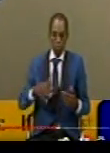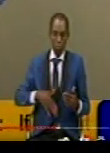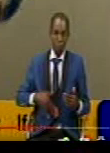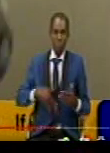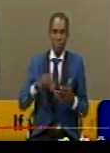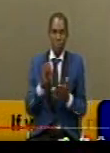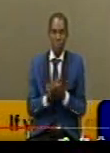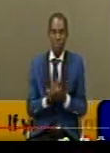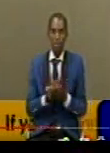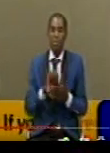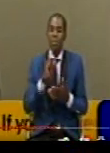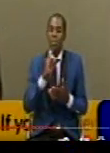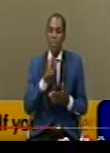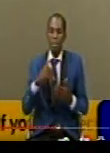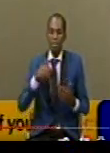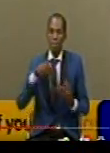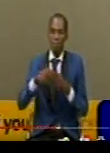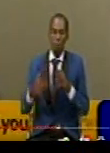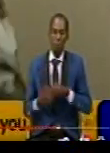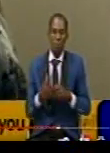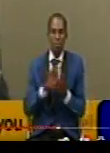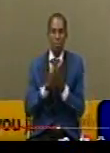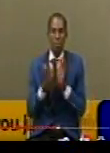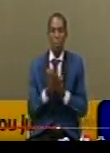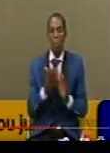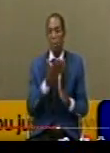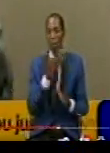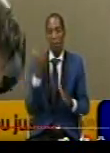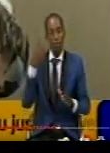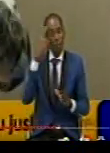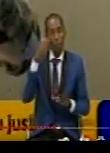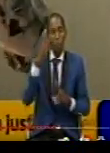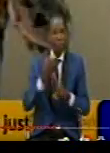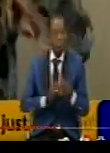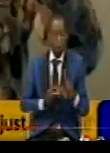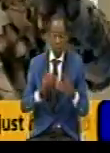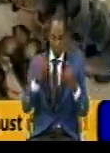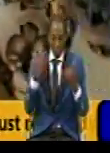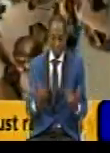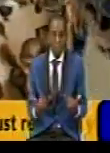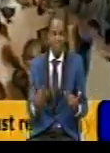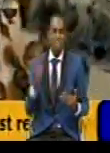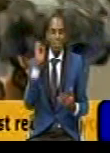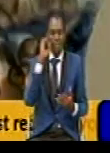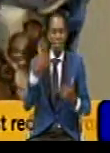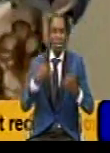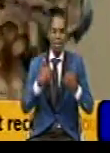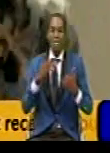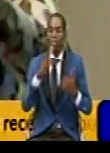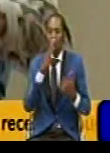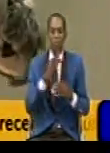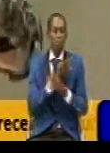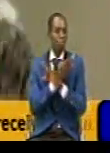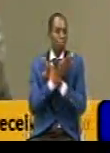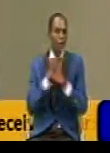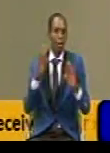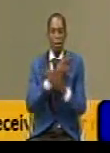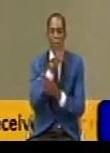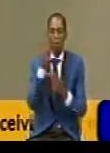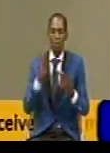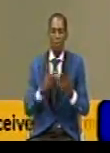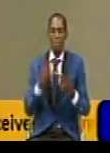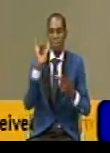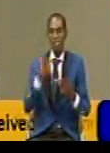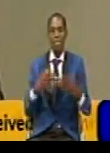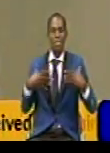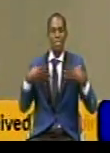how that womb that collapsed went in. It's about a month now. Since then, it has not prolapsed